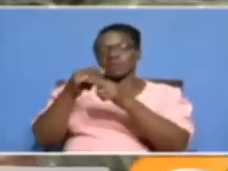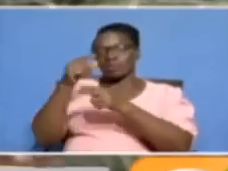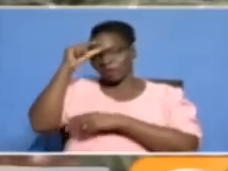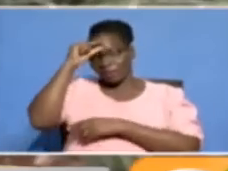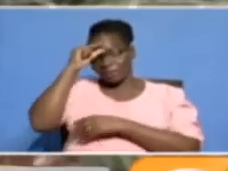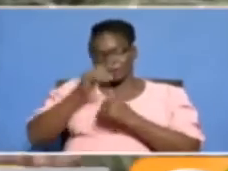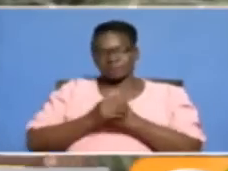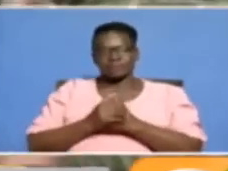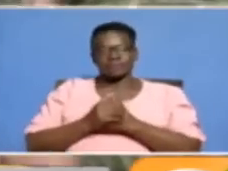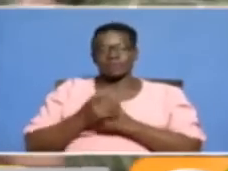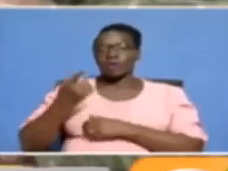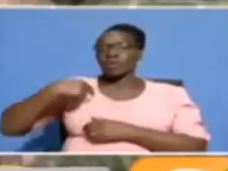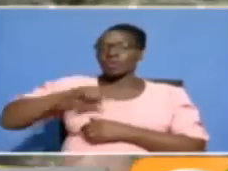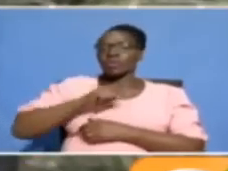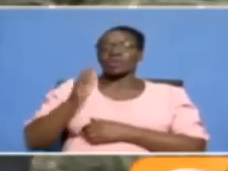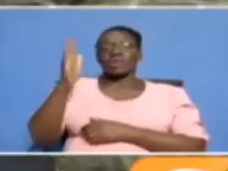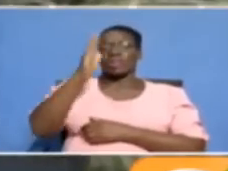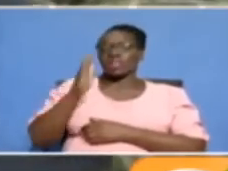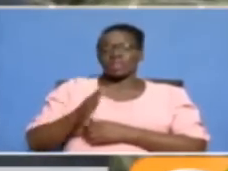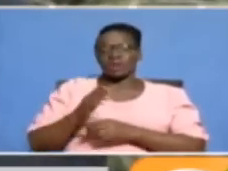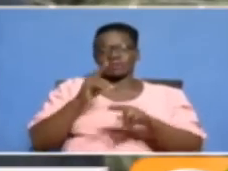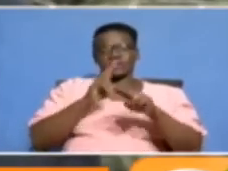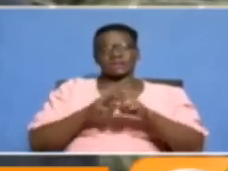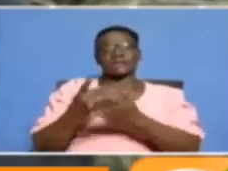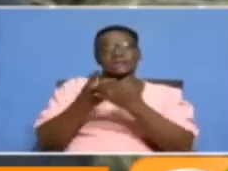chini kuongea bei ya viazi.